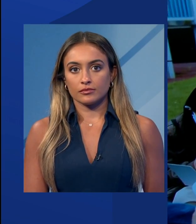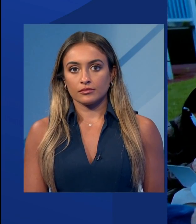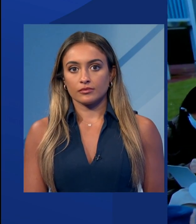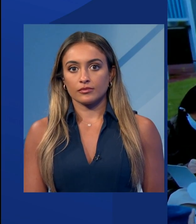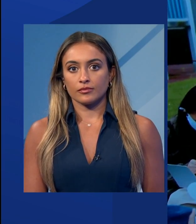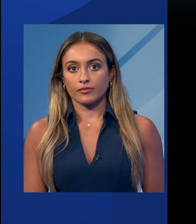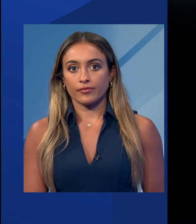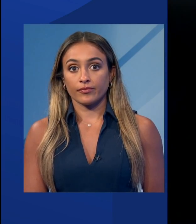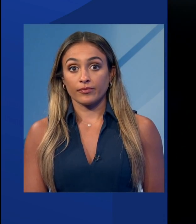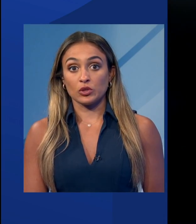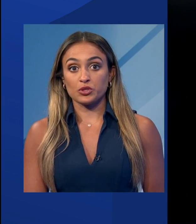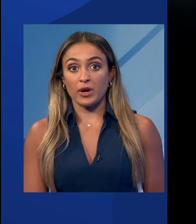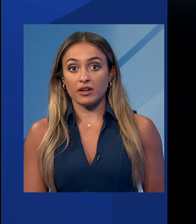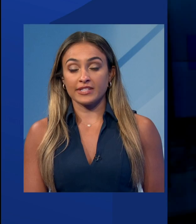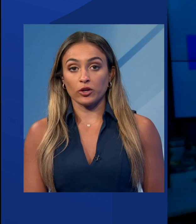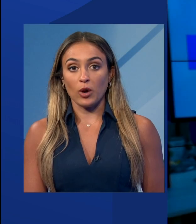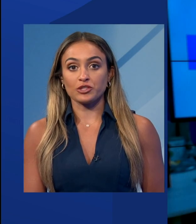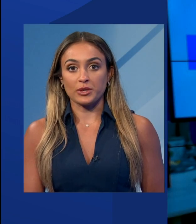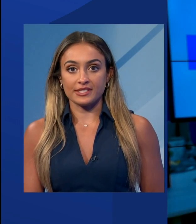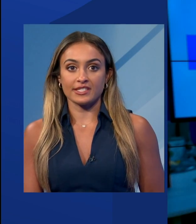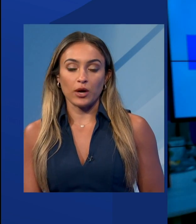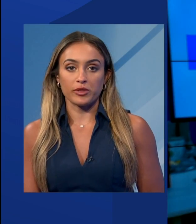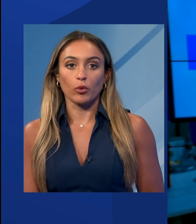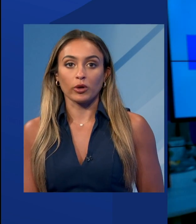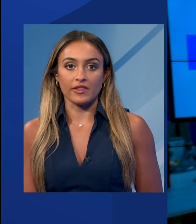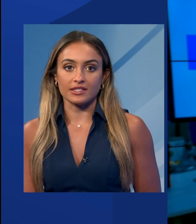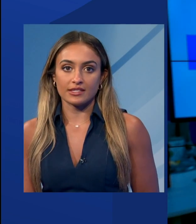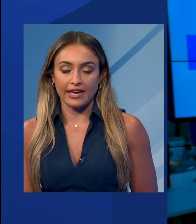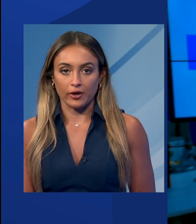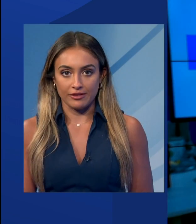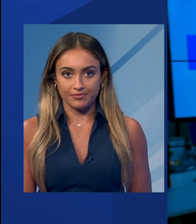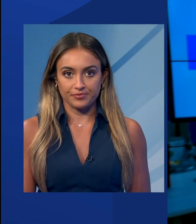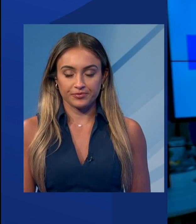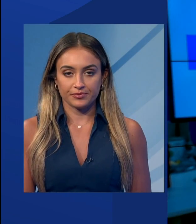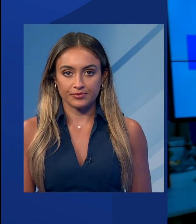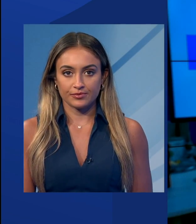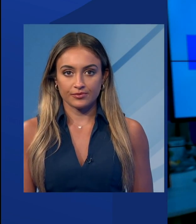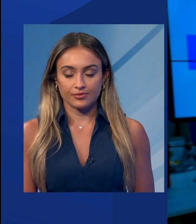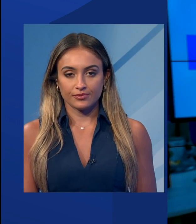entering schools. News 12's Karen Waugh joins us now with more on this. Karen.